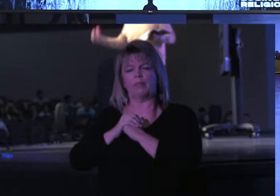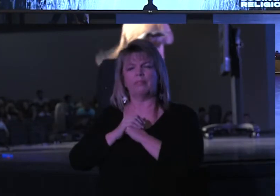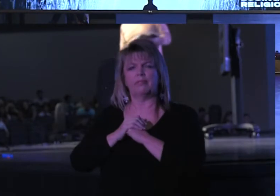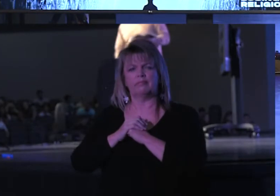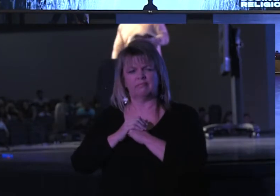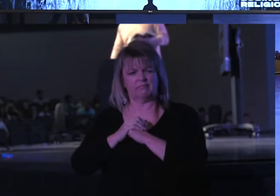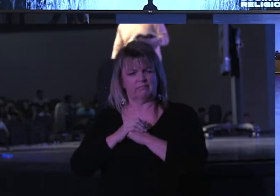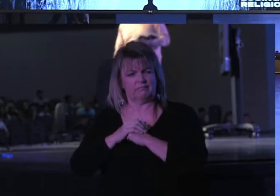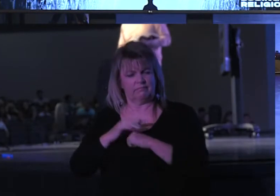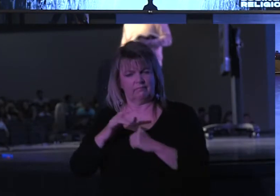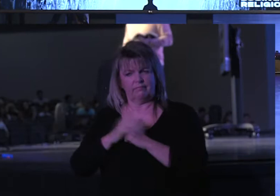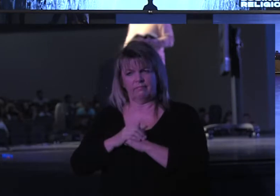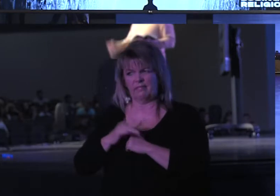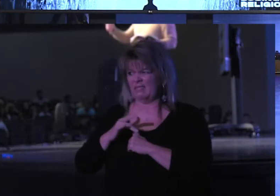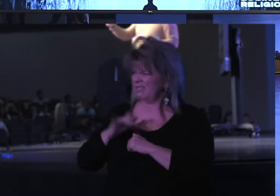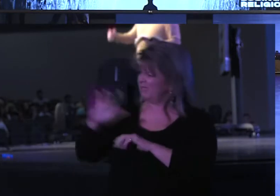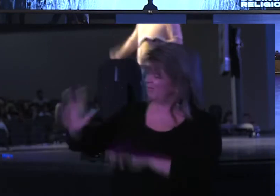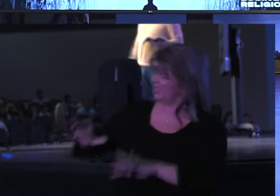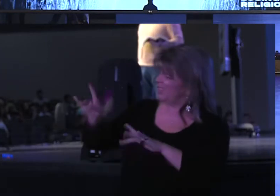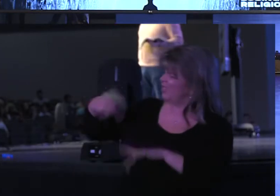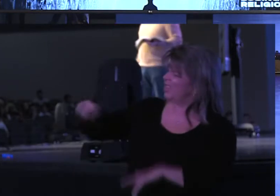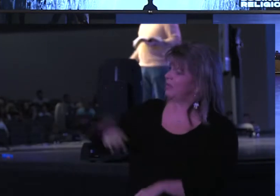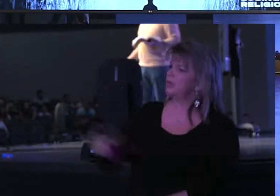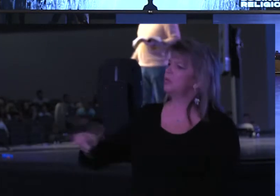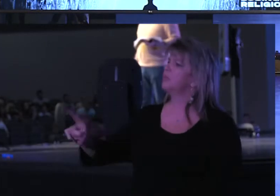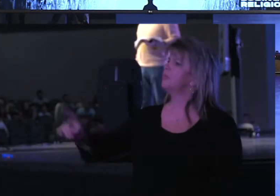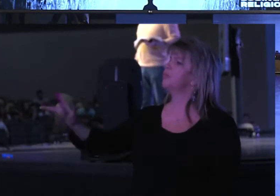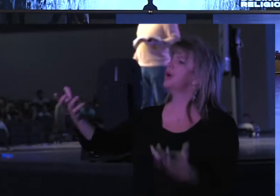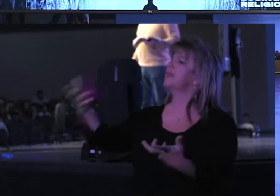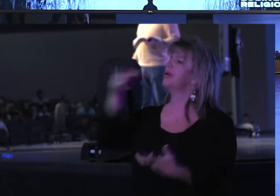man, I feel bad for those folks. Where do you want to eat lunch?